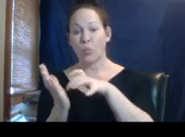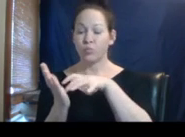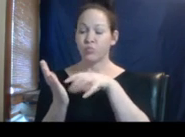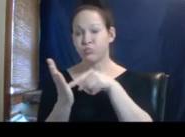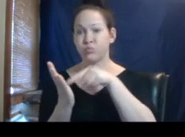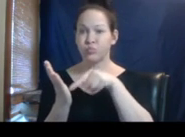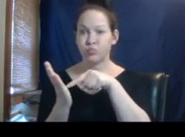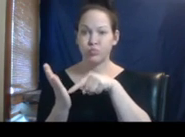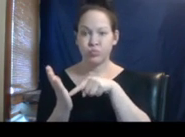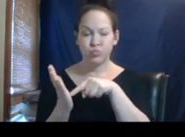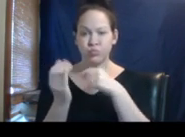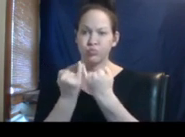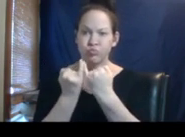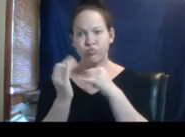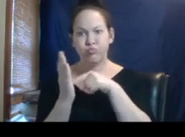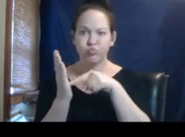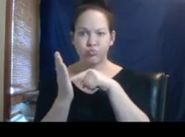plus 4